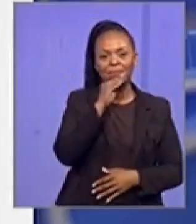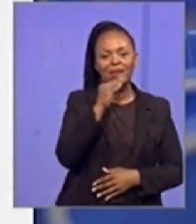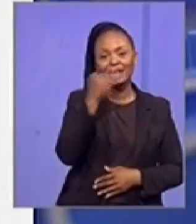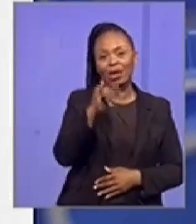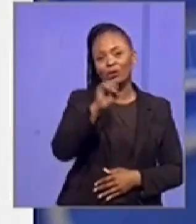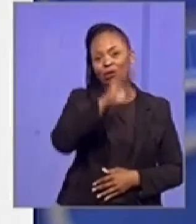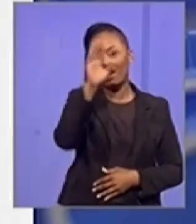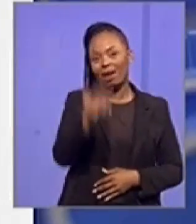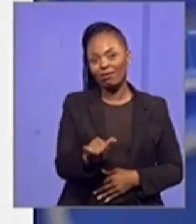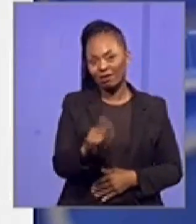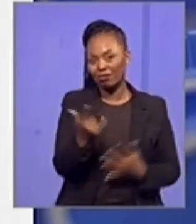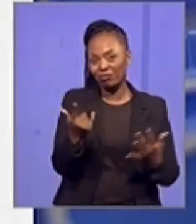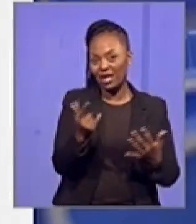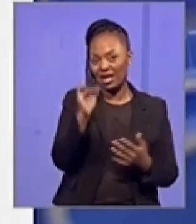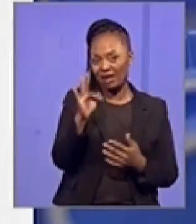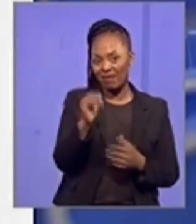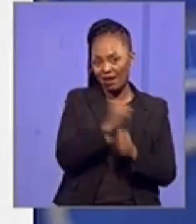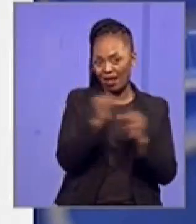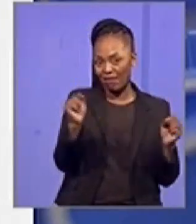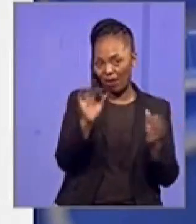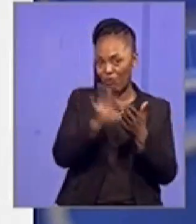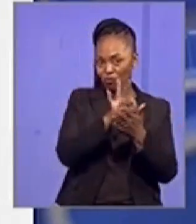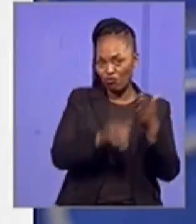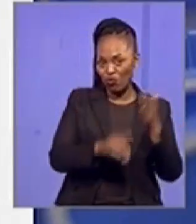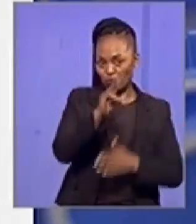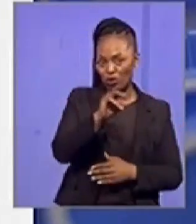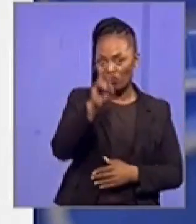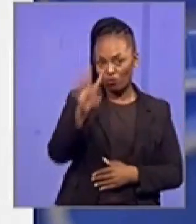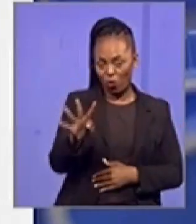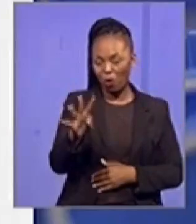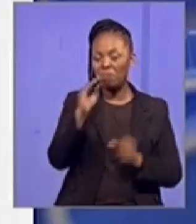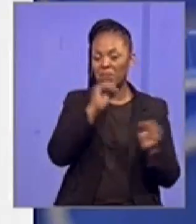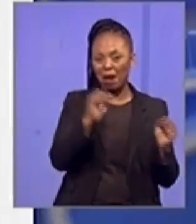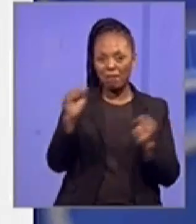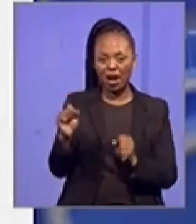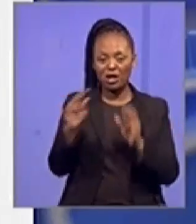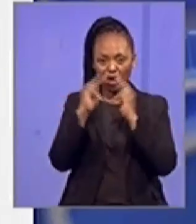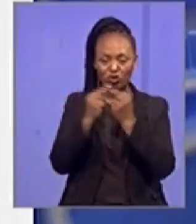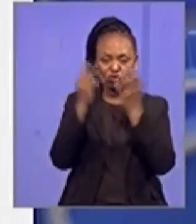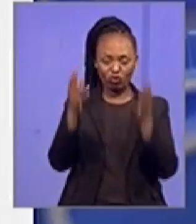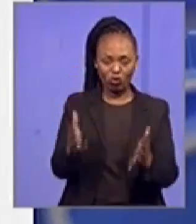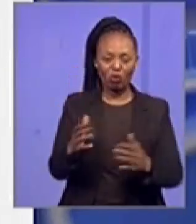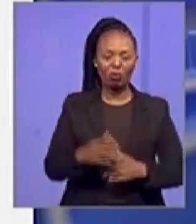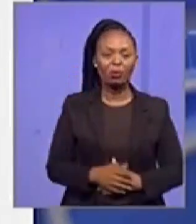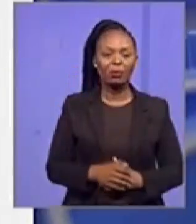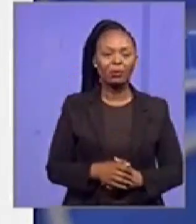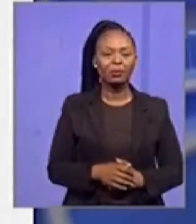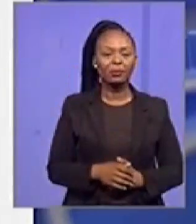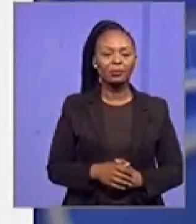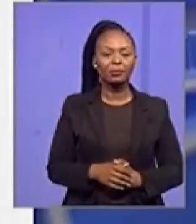maAfrika Borwa a sa itukisetsa ho kena dikgethong ka 2024 naha e tlo dula e le tjena.